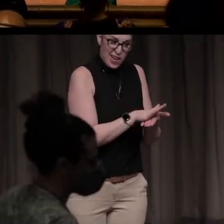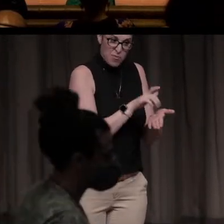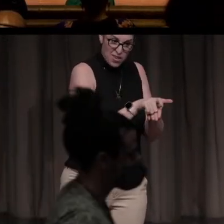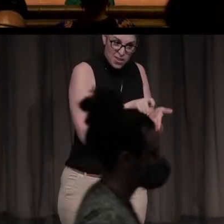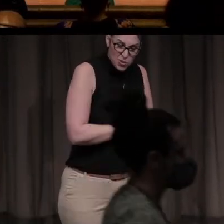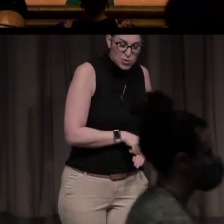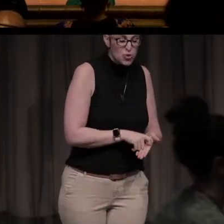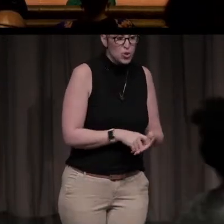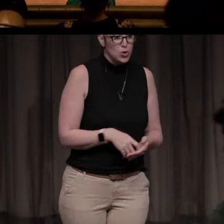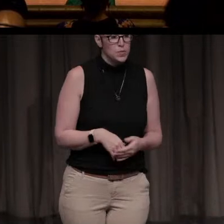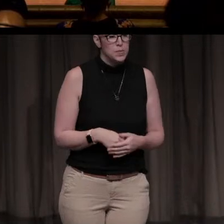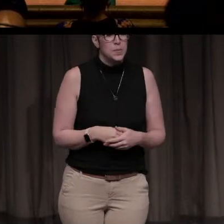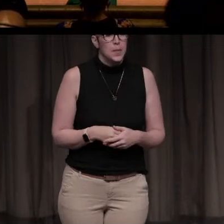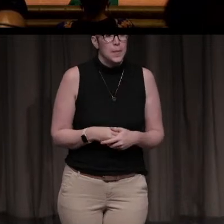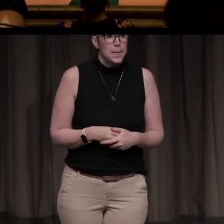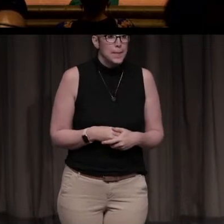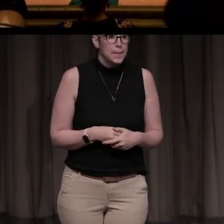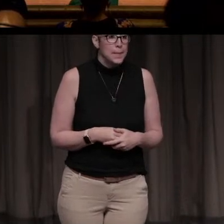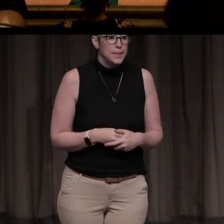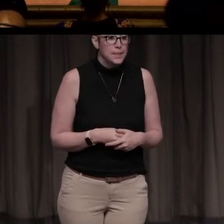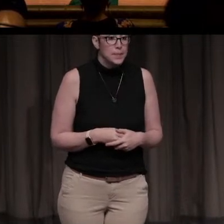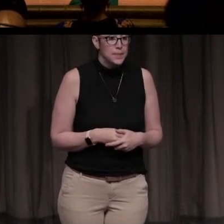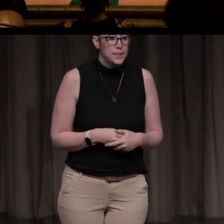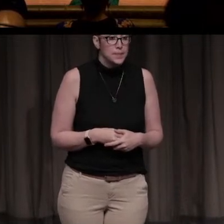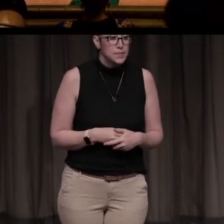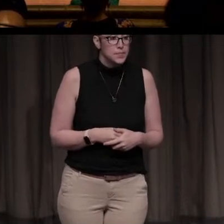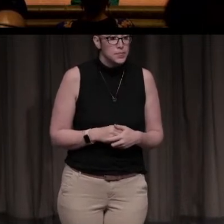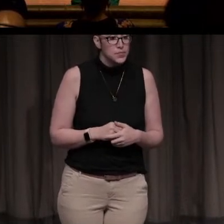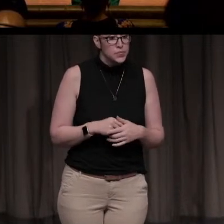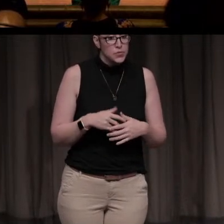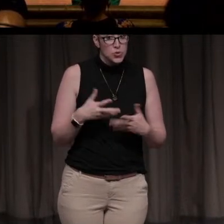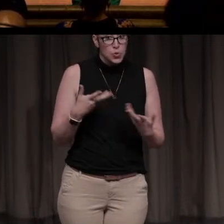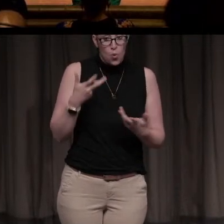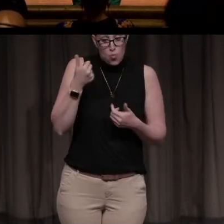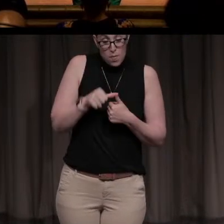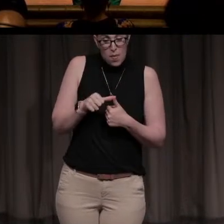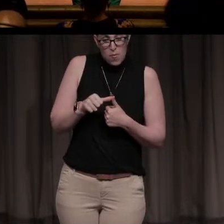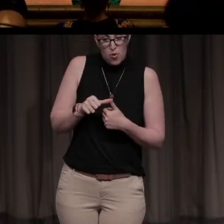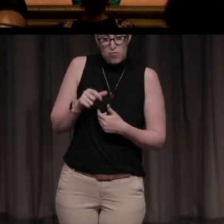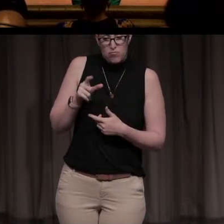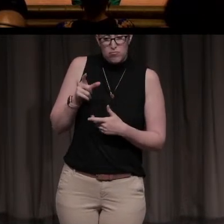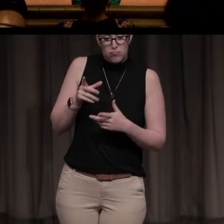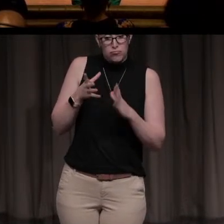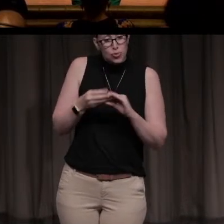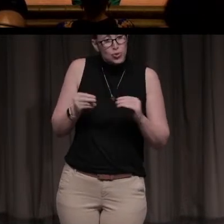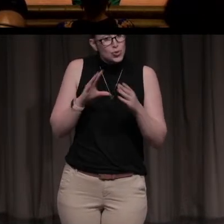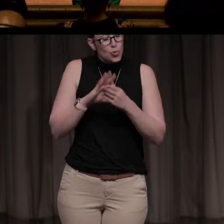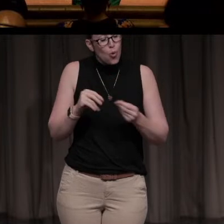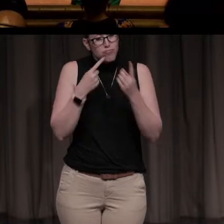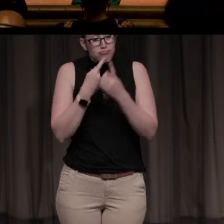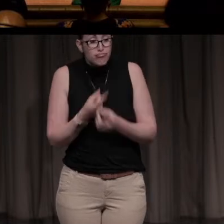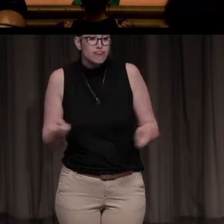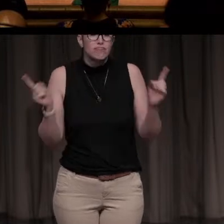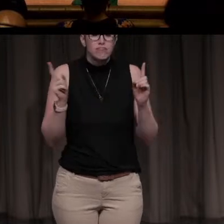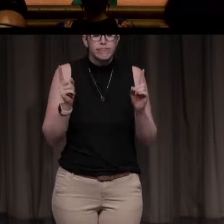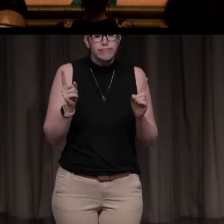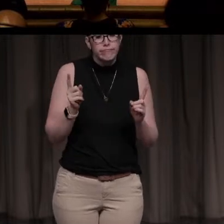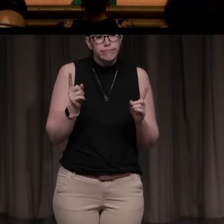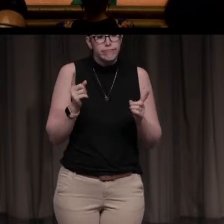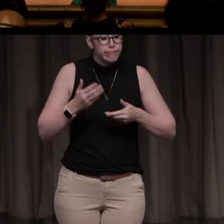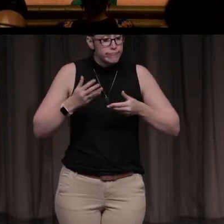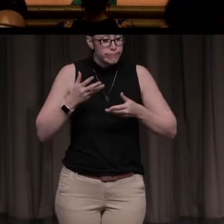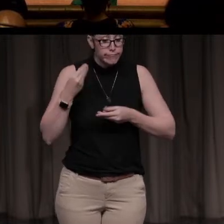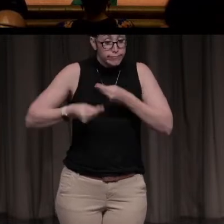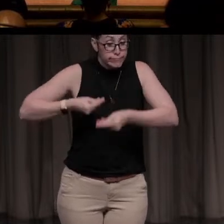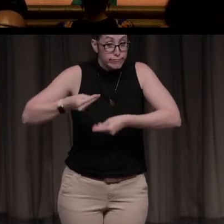that what is considered an ephemeral act of storytelling can find further life within academy, within